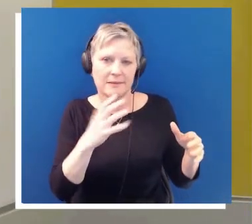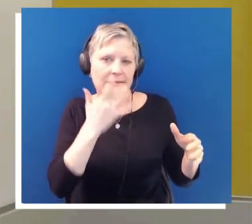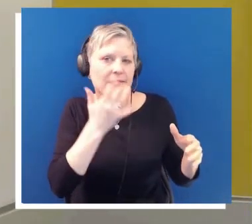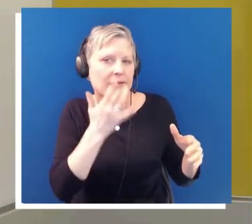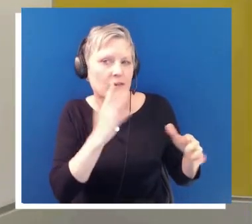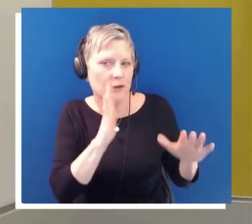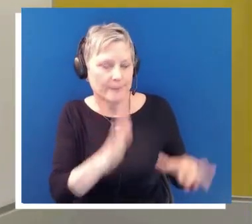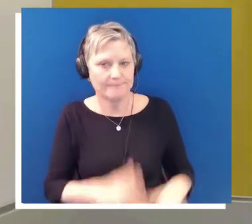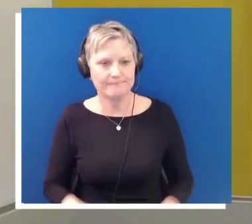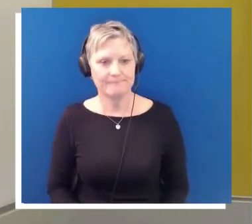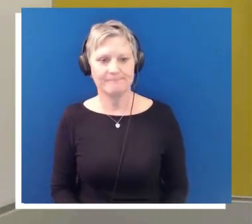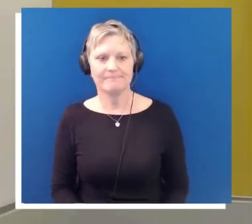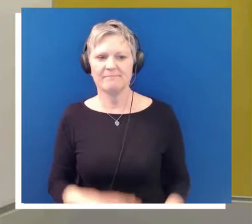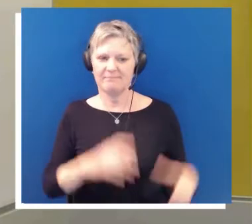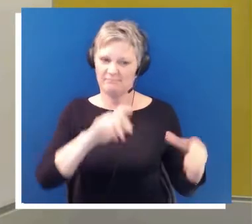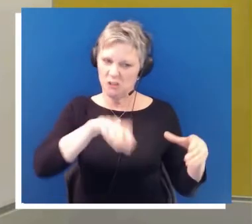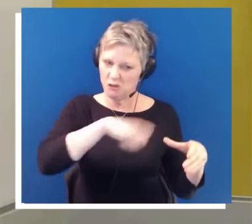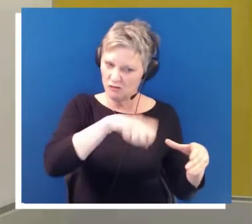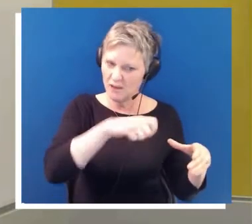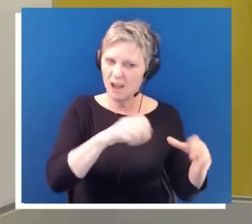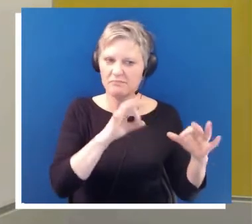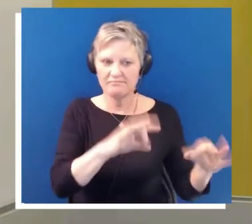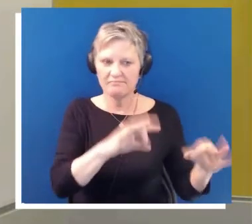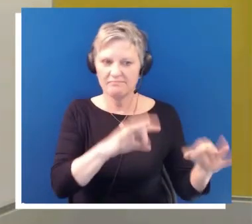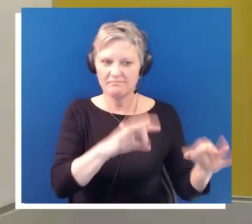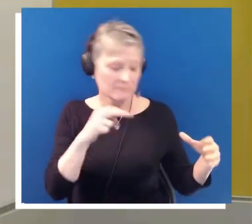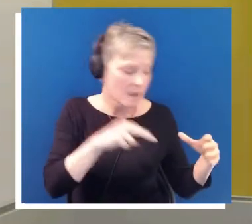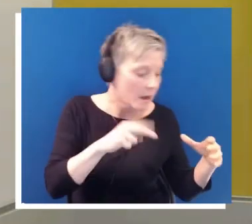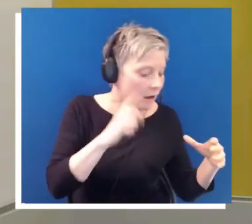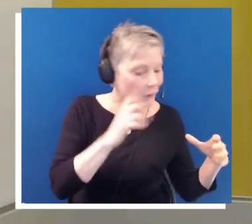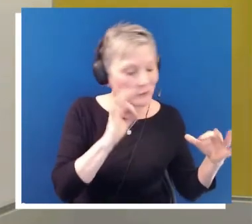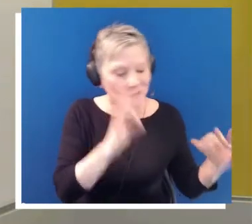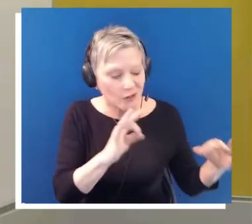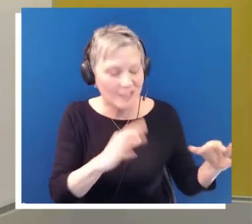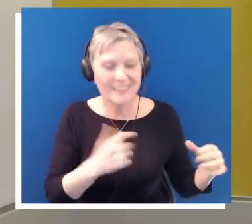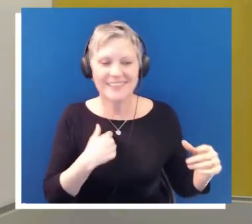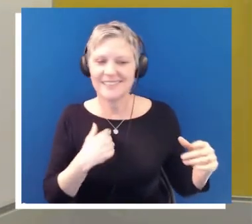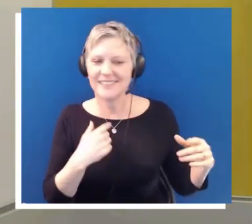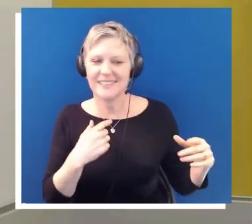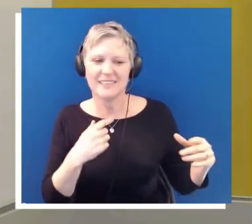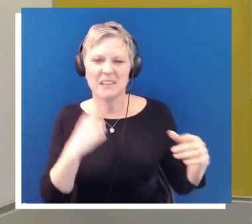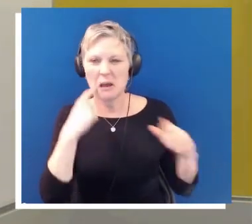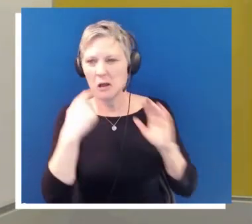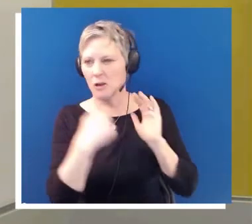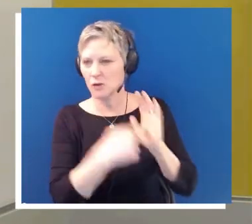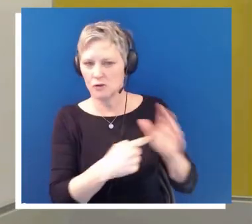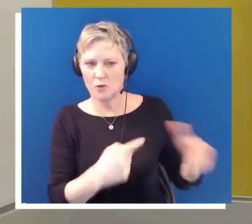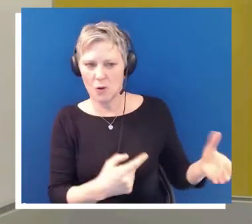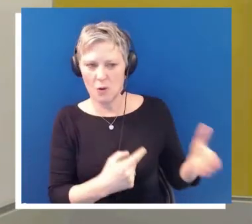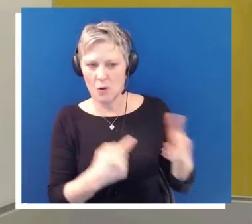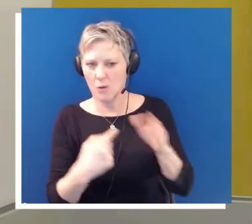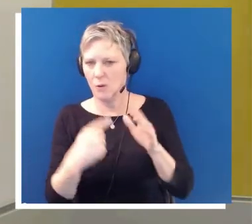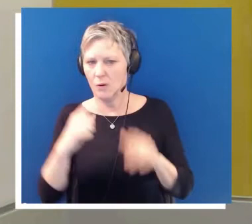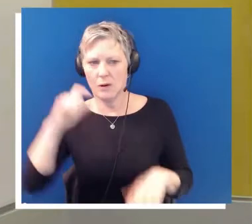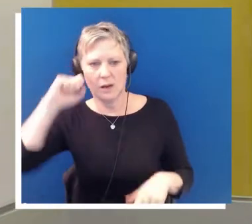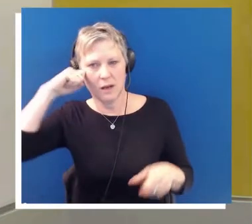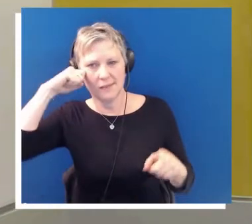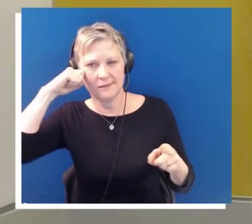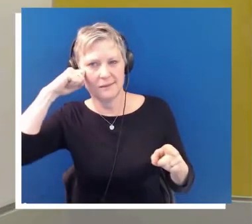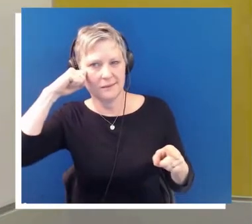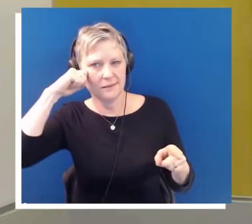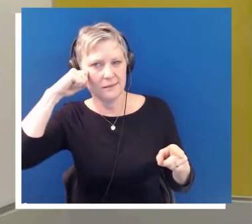This looks good. What you want to do is, I'm going to just show you here, I don't know if I can grab a couple. You actually want to cook these down so that you start